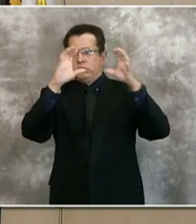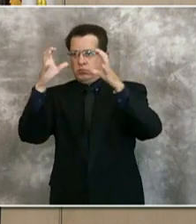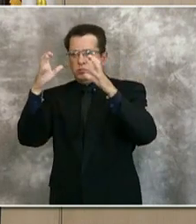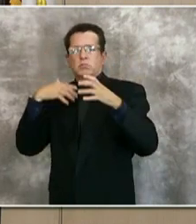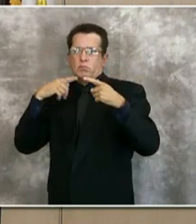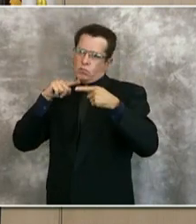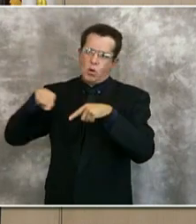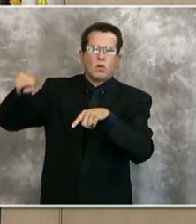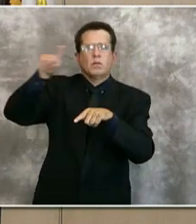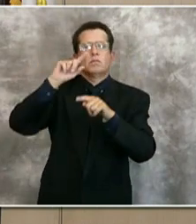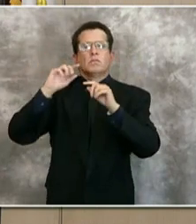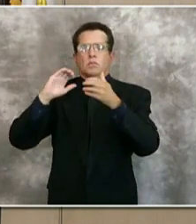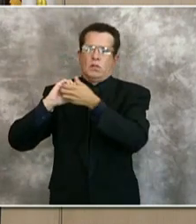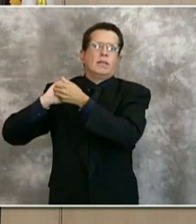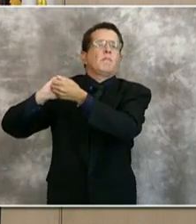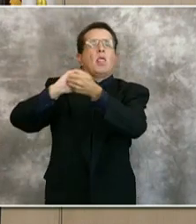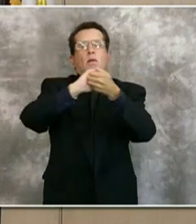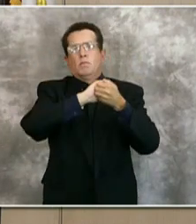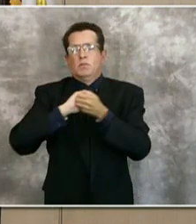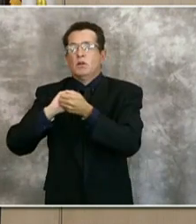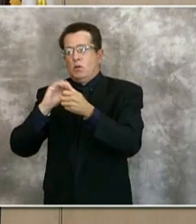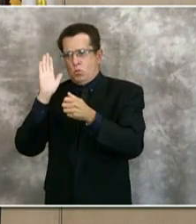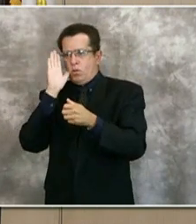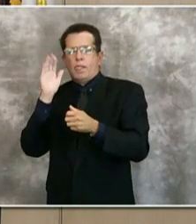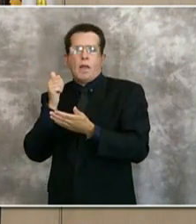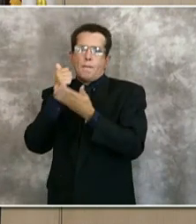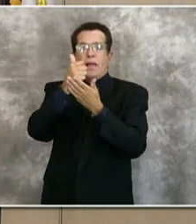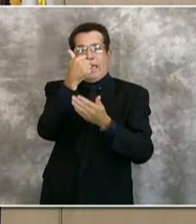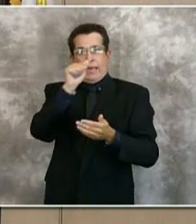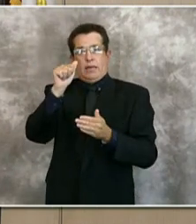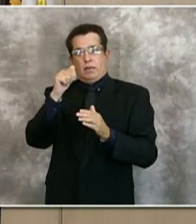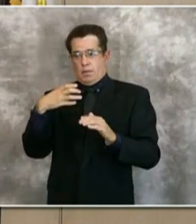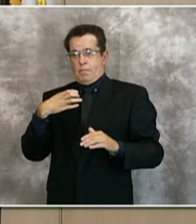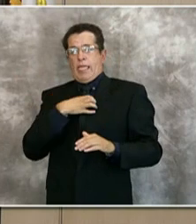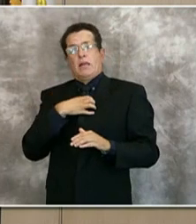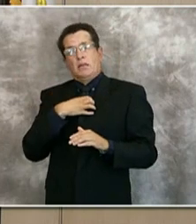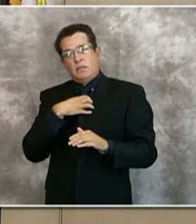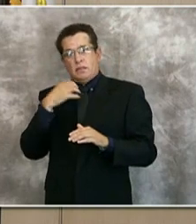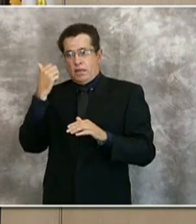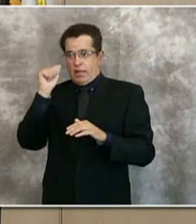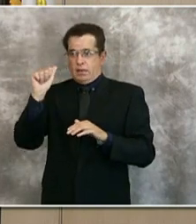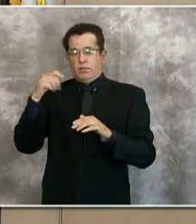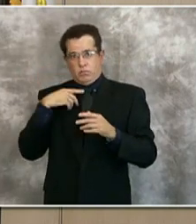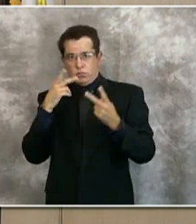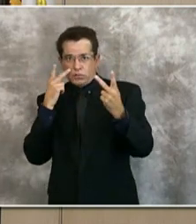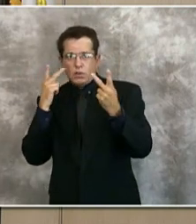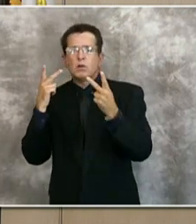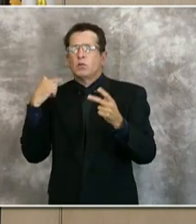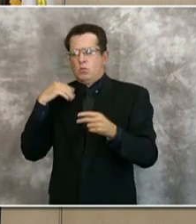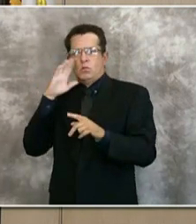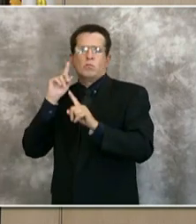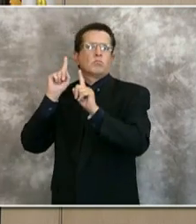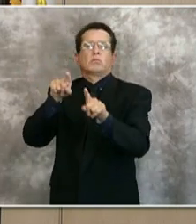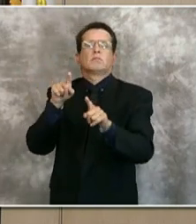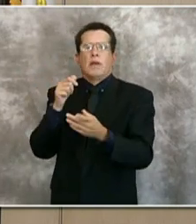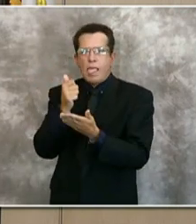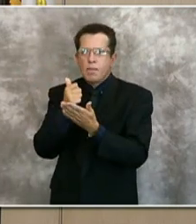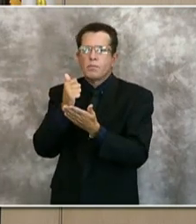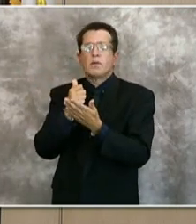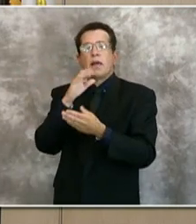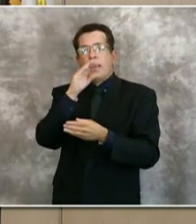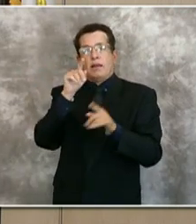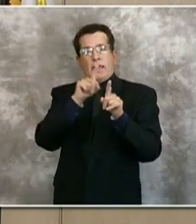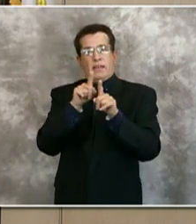a team that will address any complaints that are directed our way, as well as those complaints